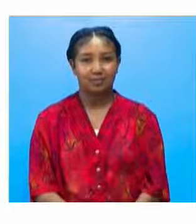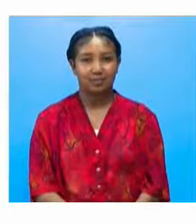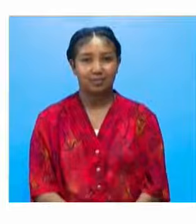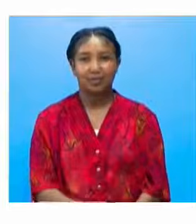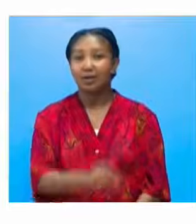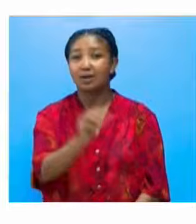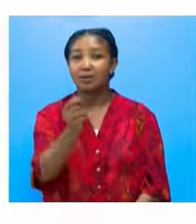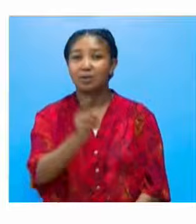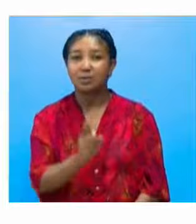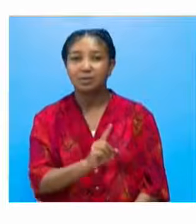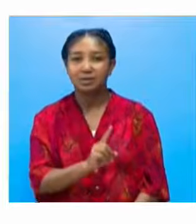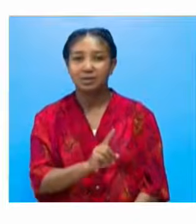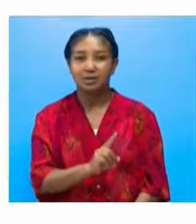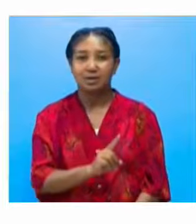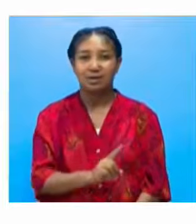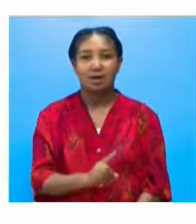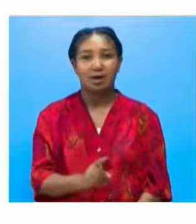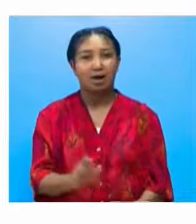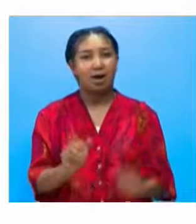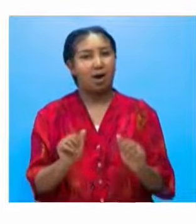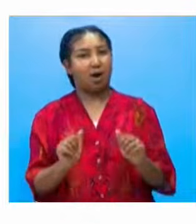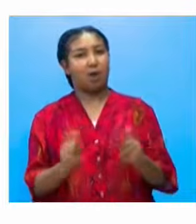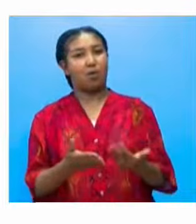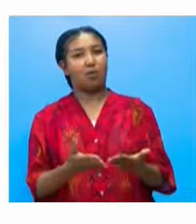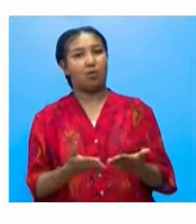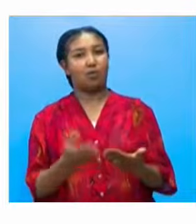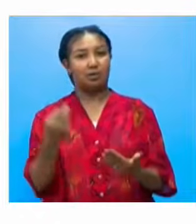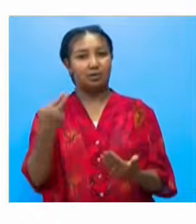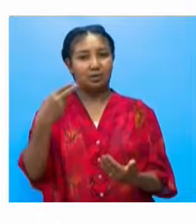Another one is how?